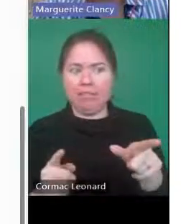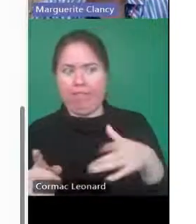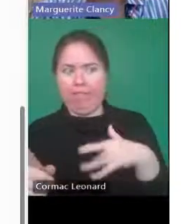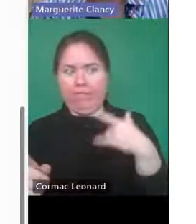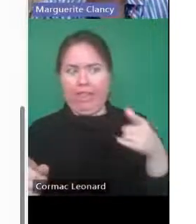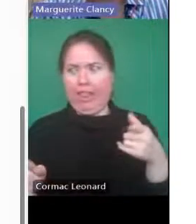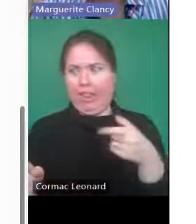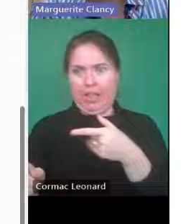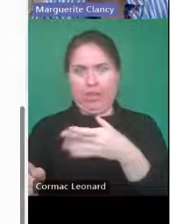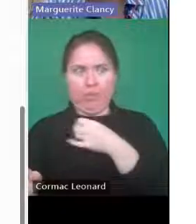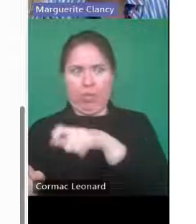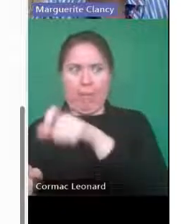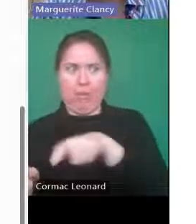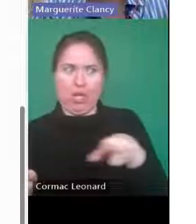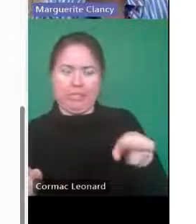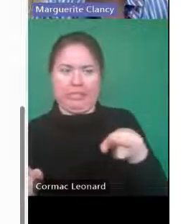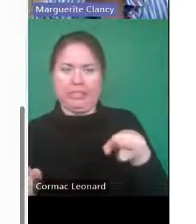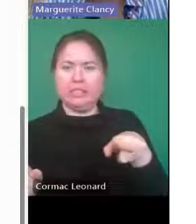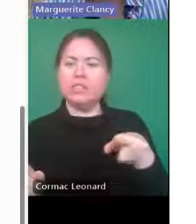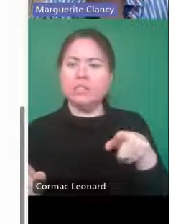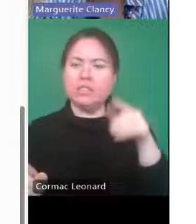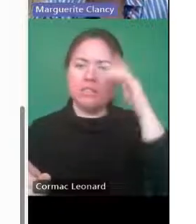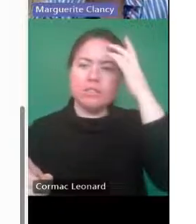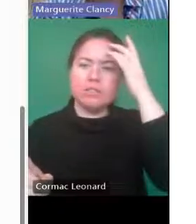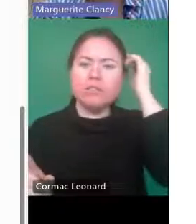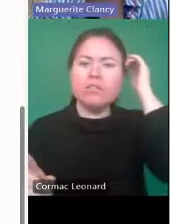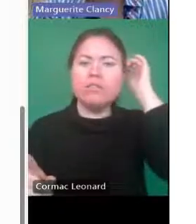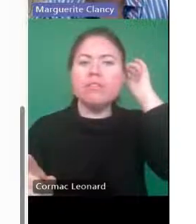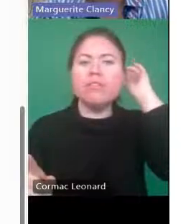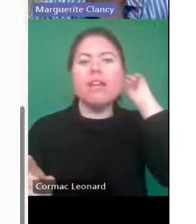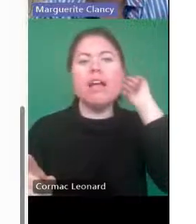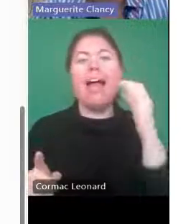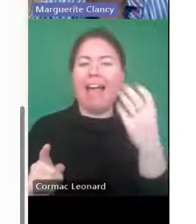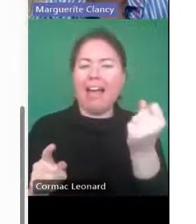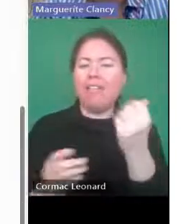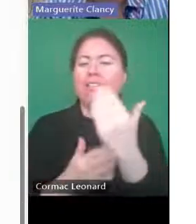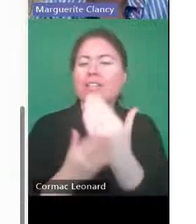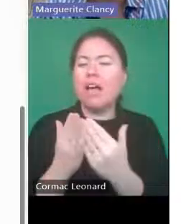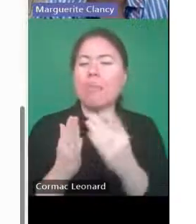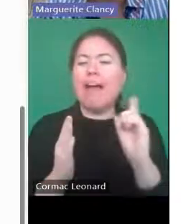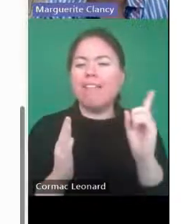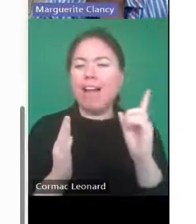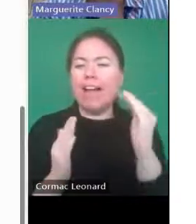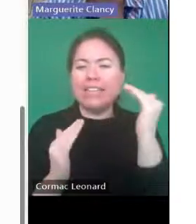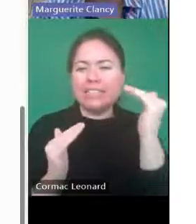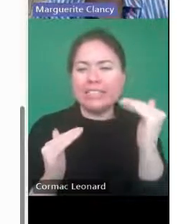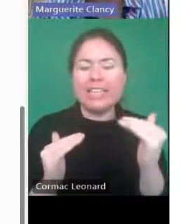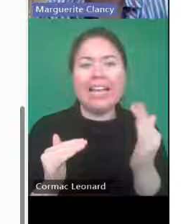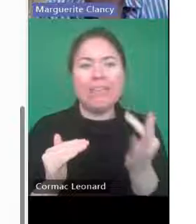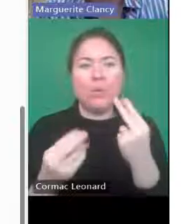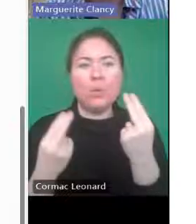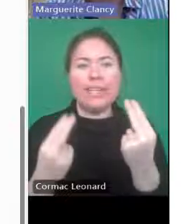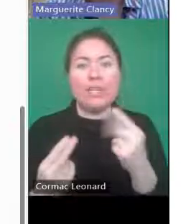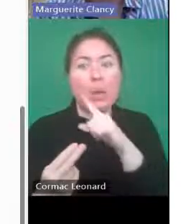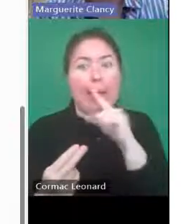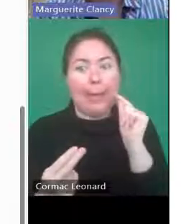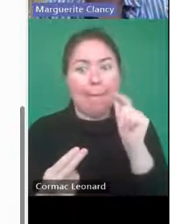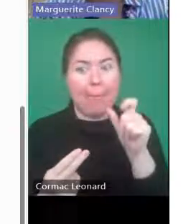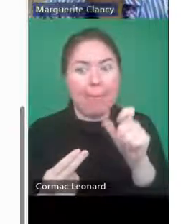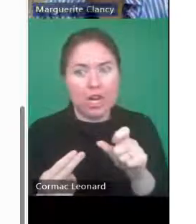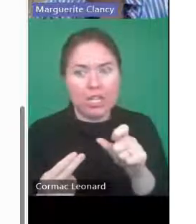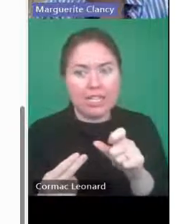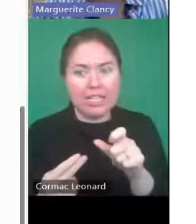So there's some guidance here on the provision of this information if you believe it's necessary to name the person allegedly causing